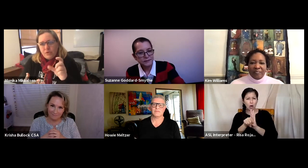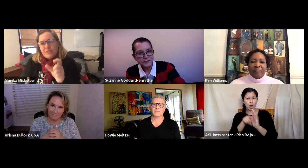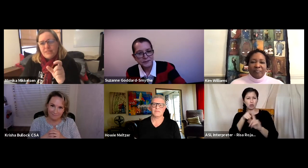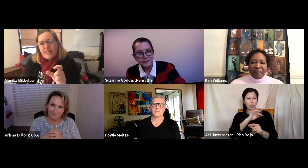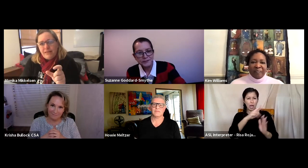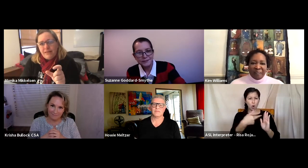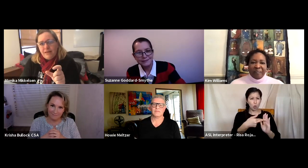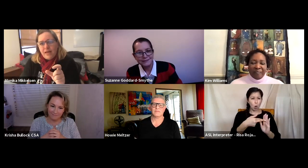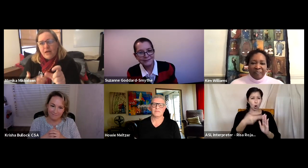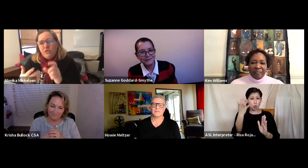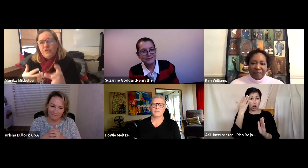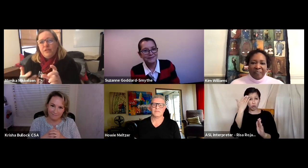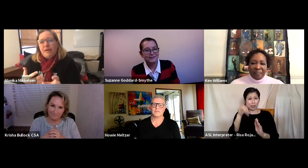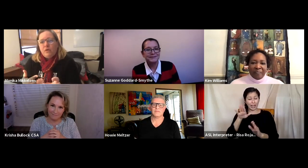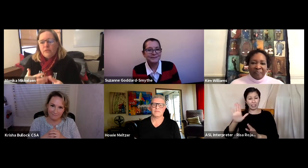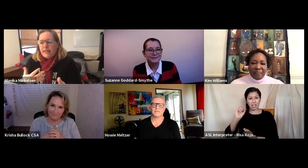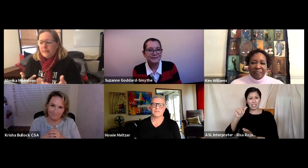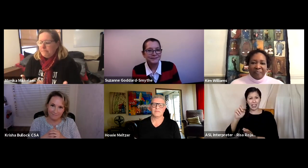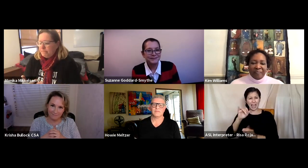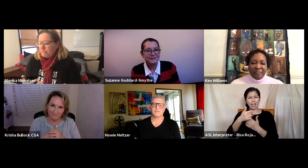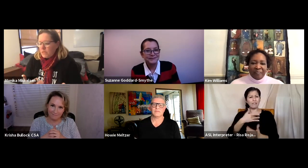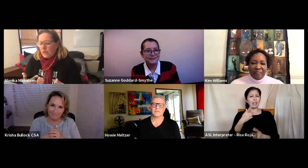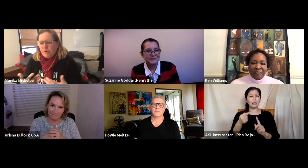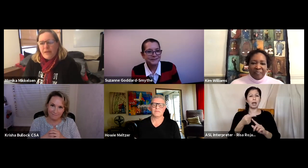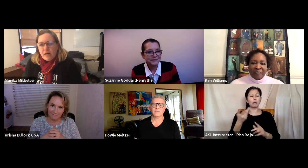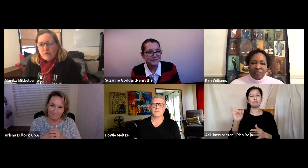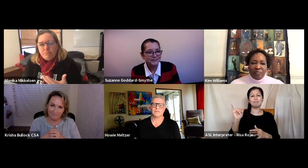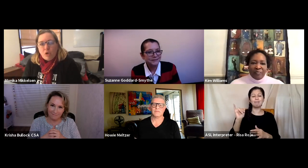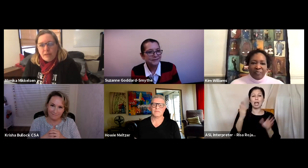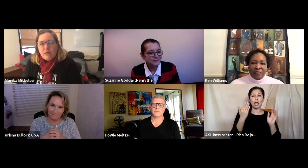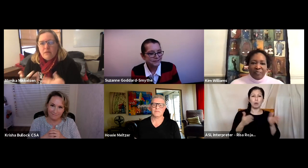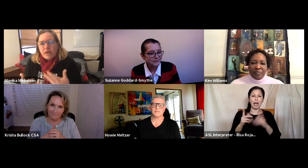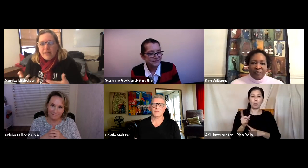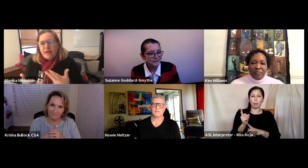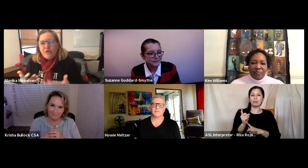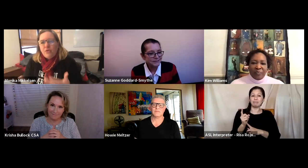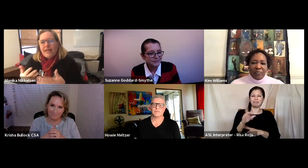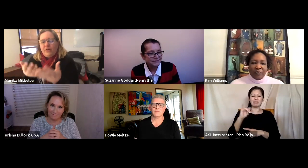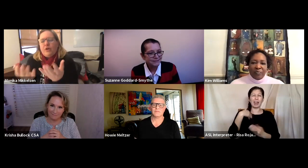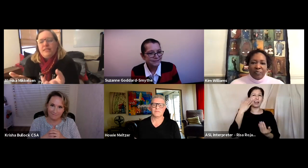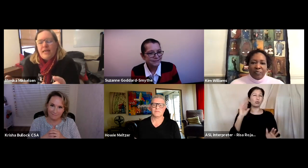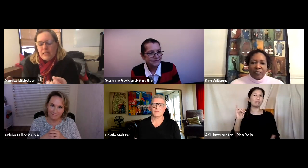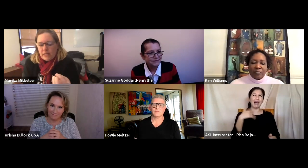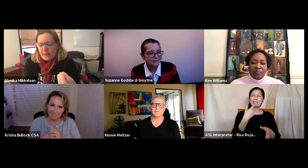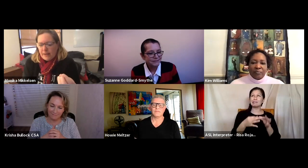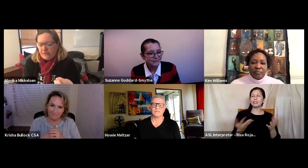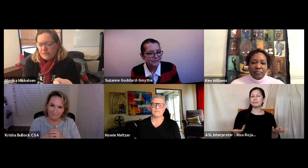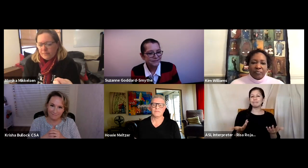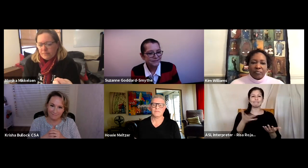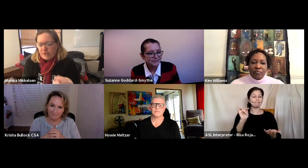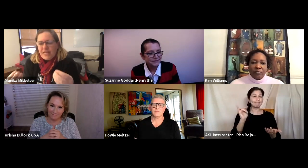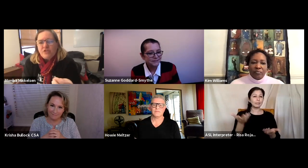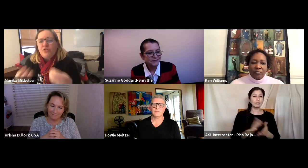the person's slate? How do you feel about like a prepared moment? I don't know, like, I don't know how to say it.